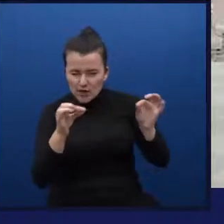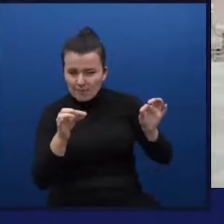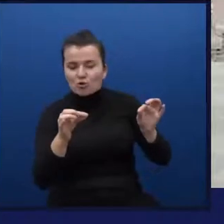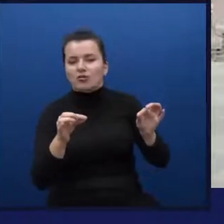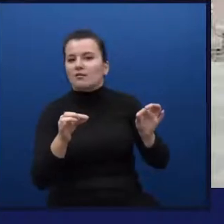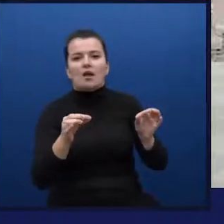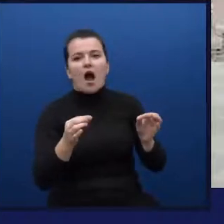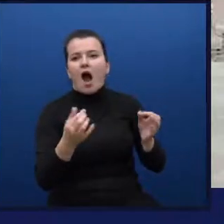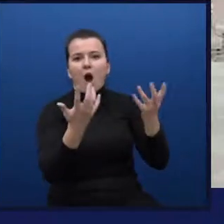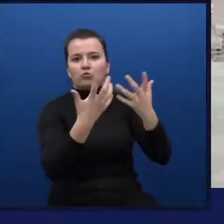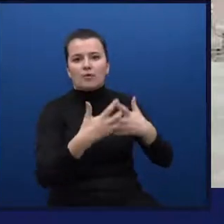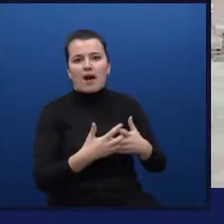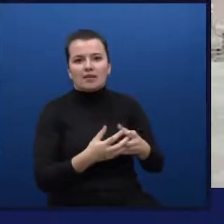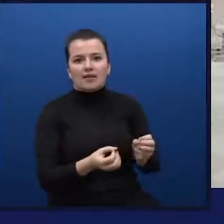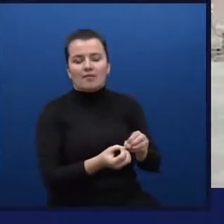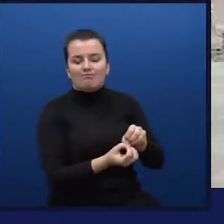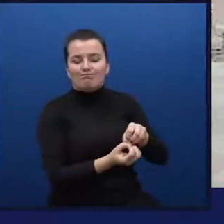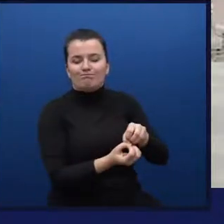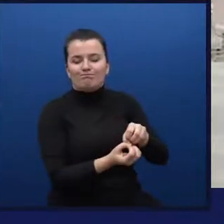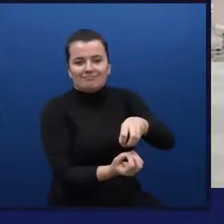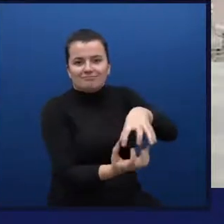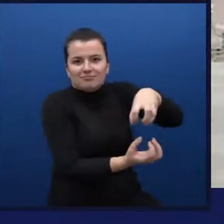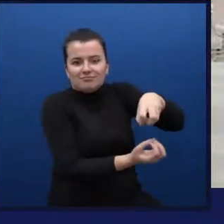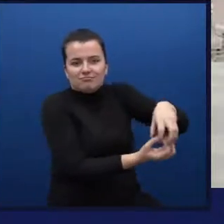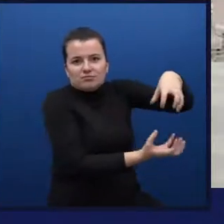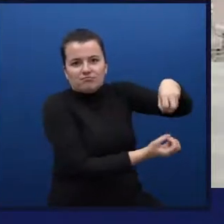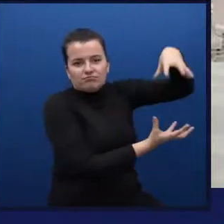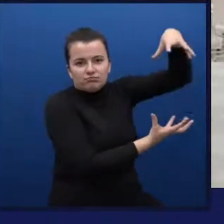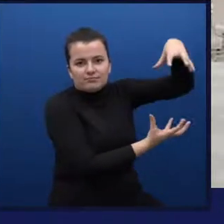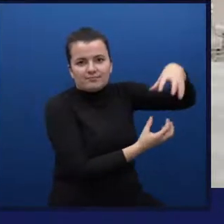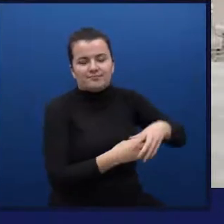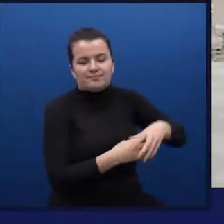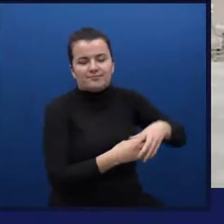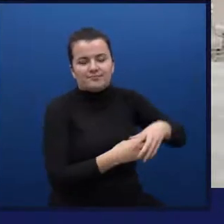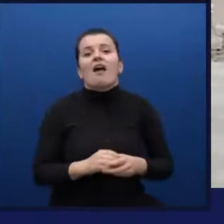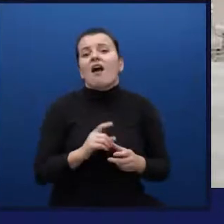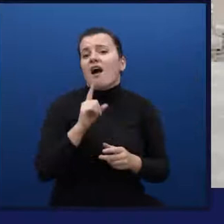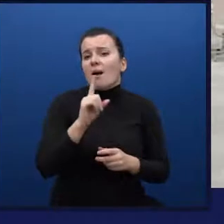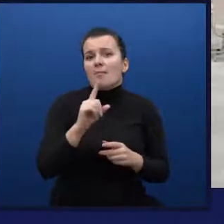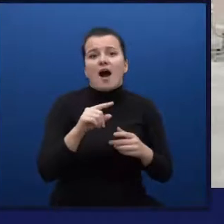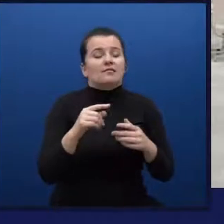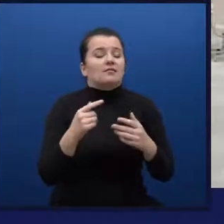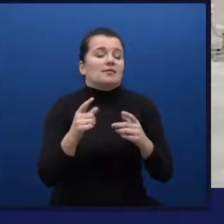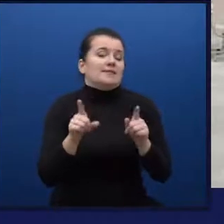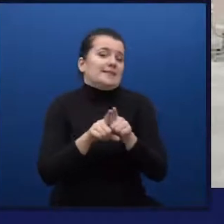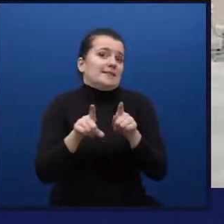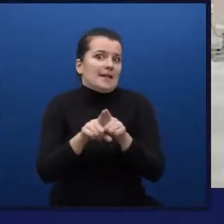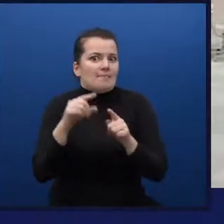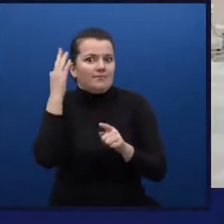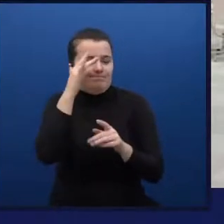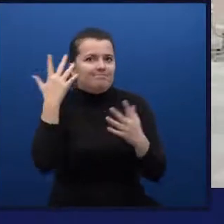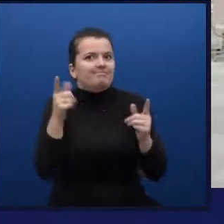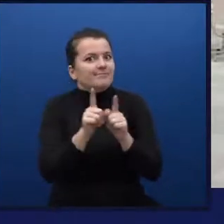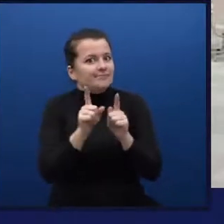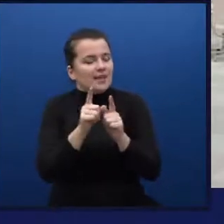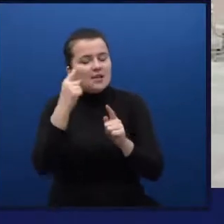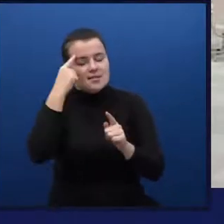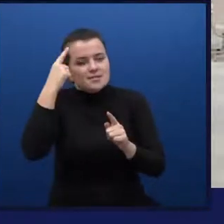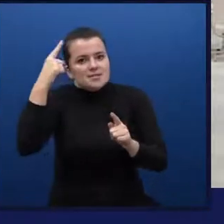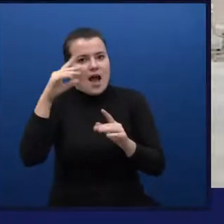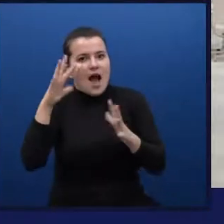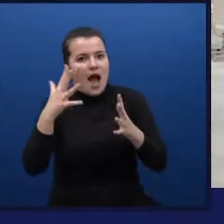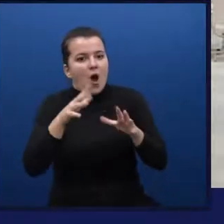as well and build that up. In some of the more complex scenarios, there's also a lot of intelligence required to actually